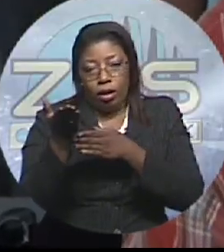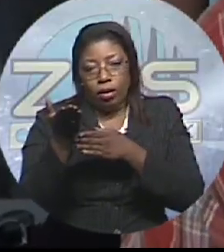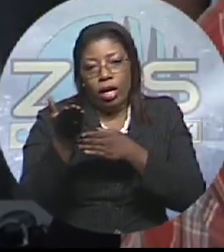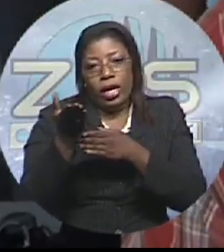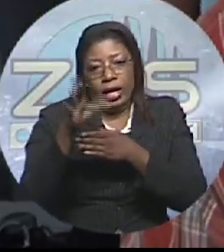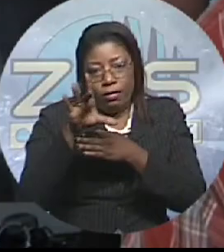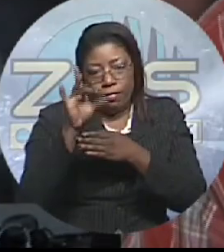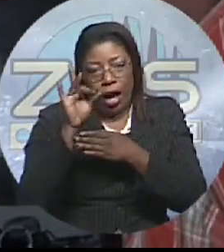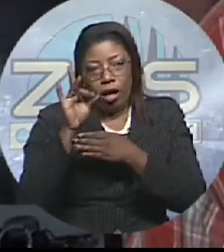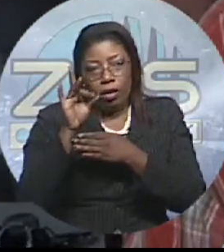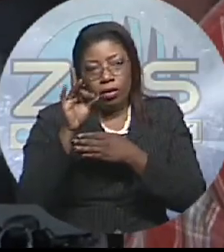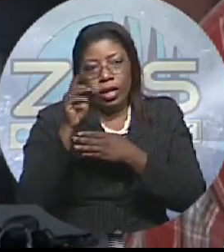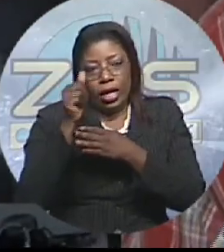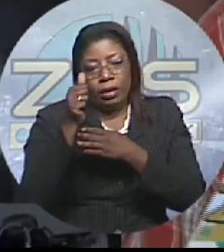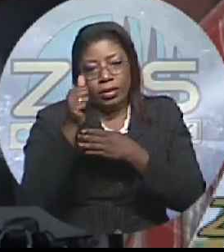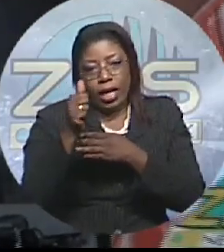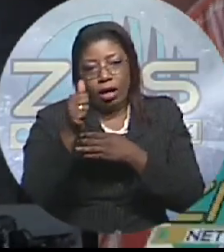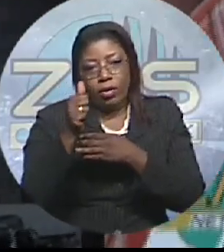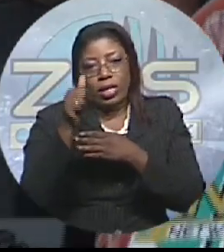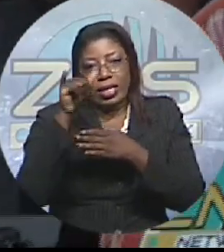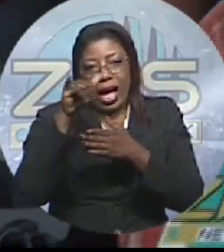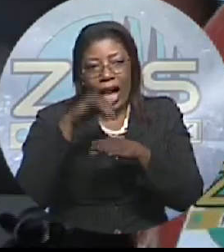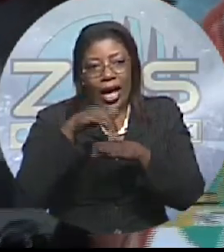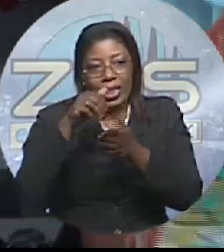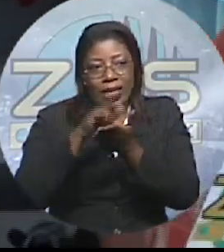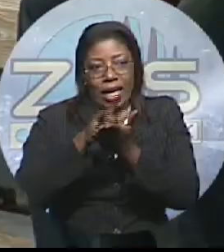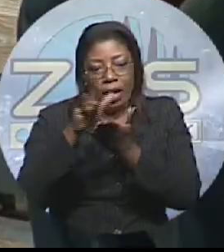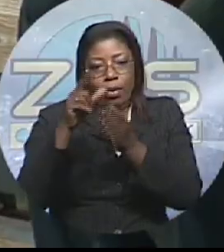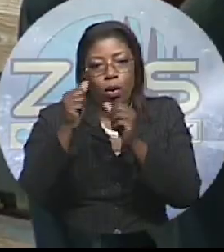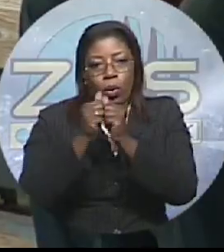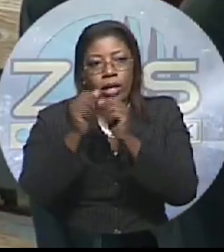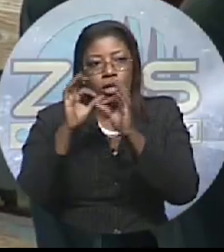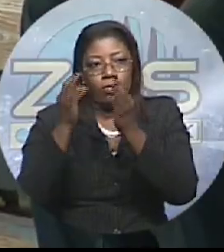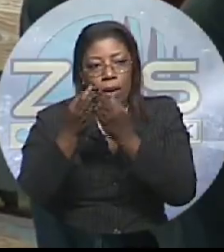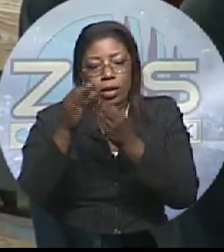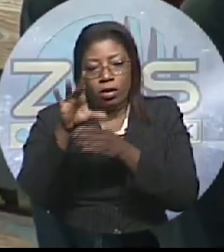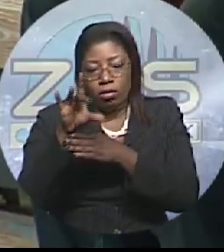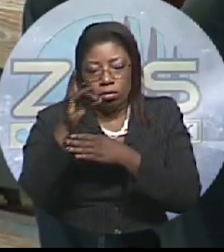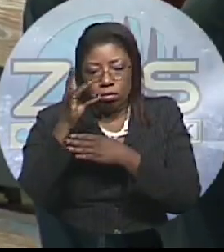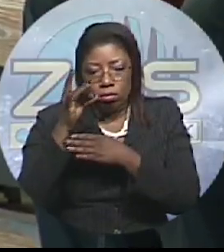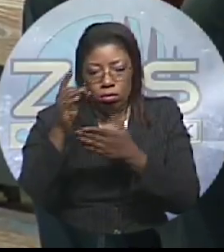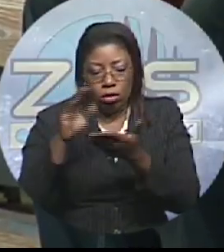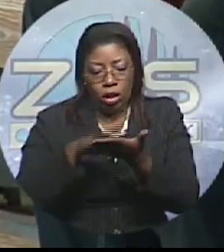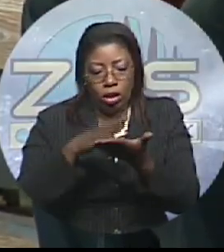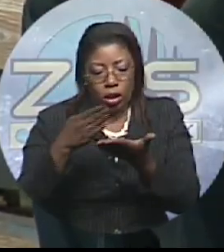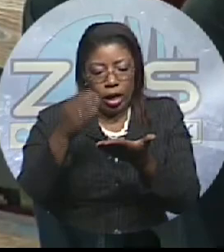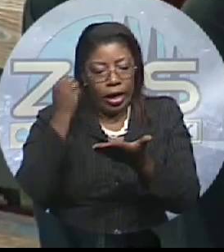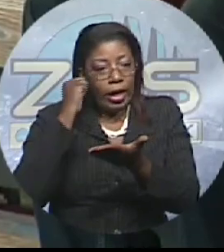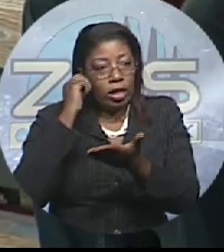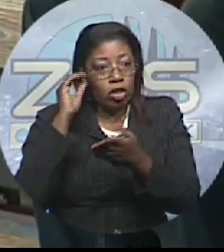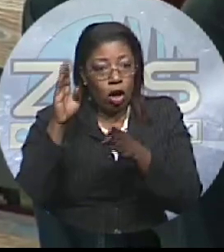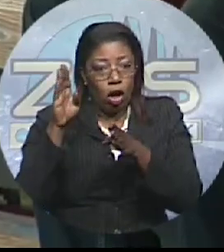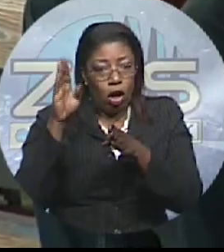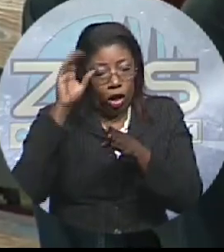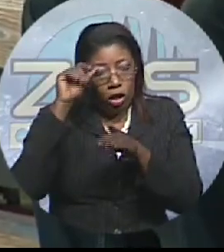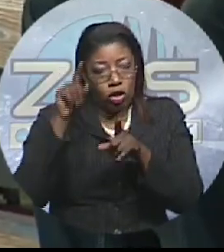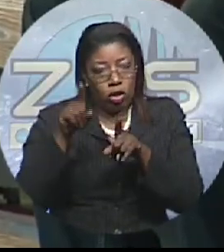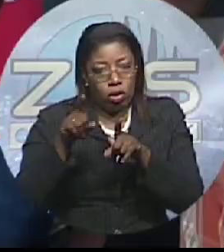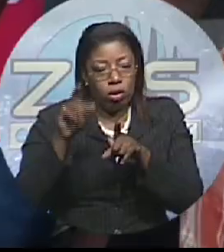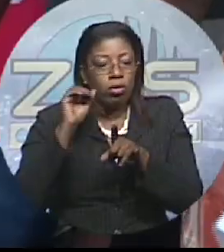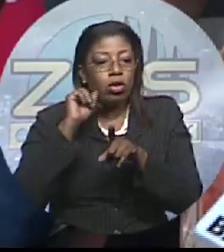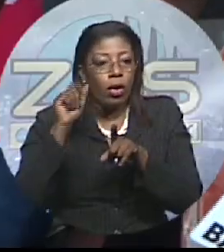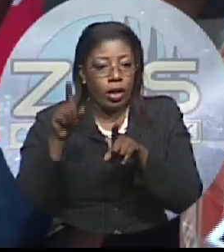Monday morning. He was already at the airport with his family when he discovered that his daughter's passport was